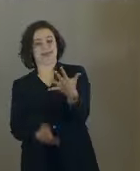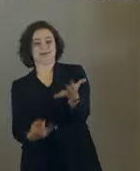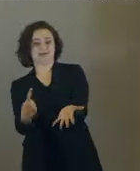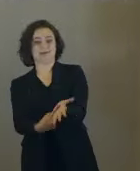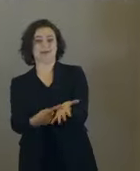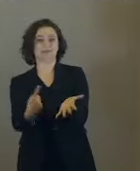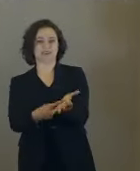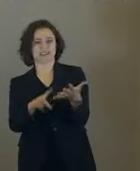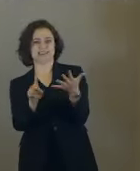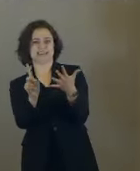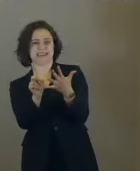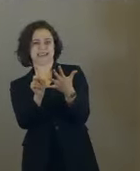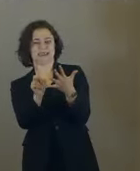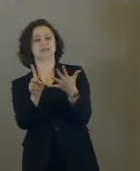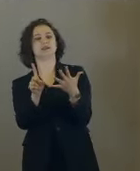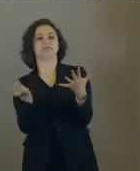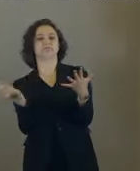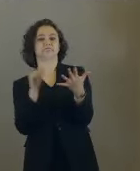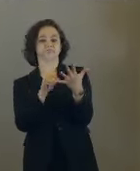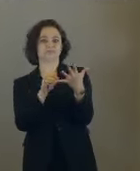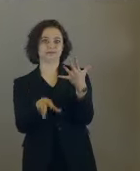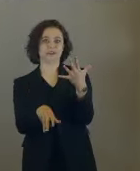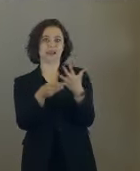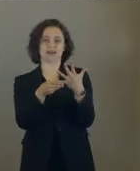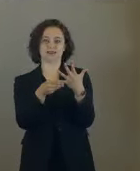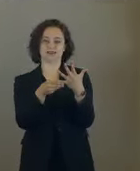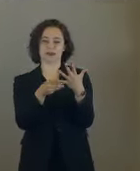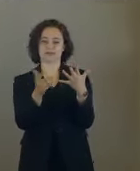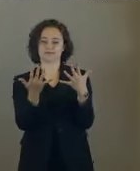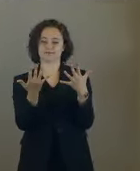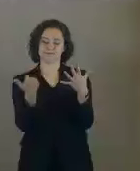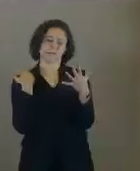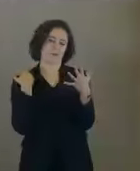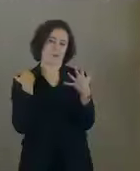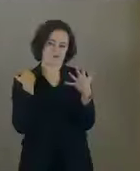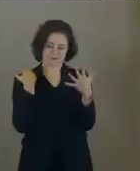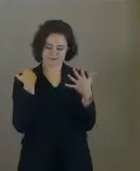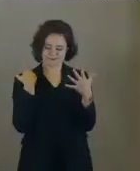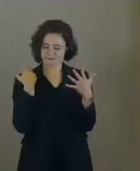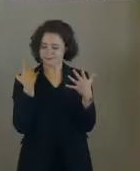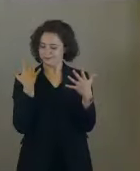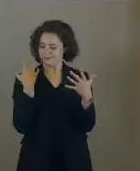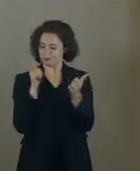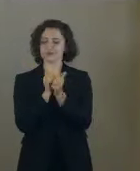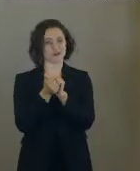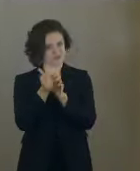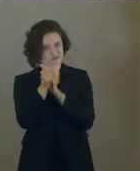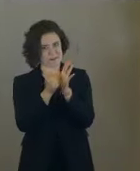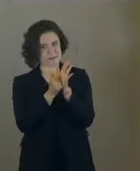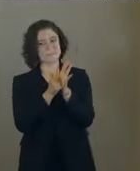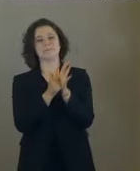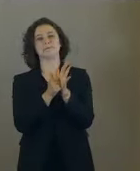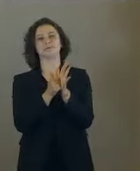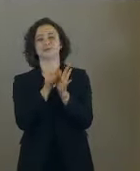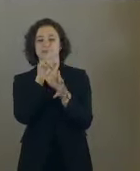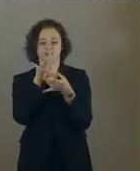the new item D that we had added under our earlier adoption of the agenda deals with the fiscal